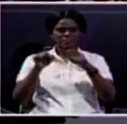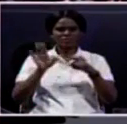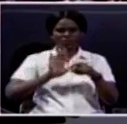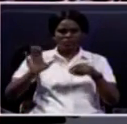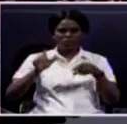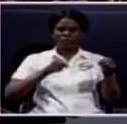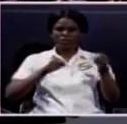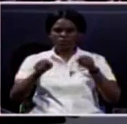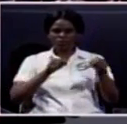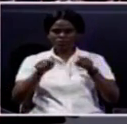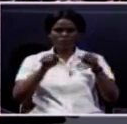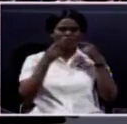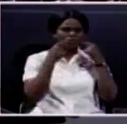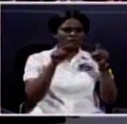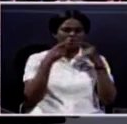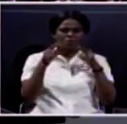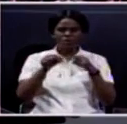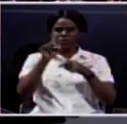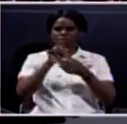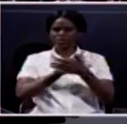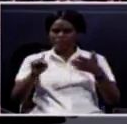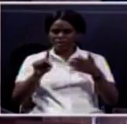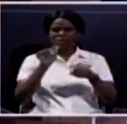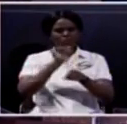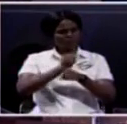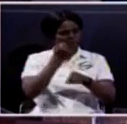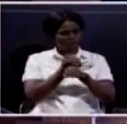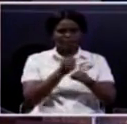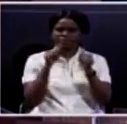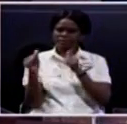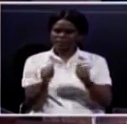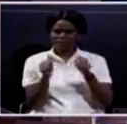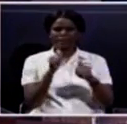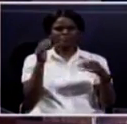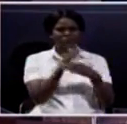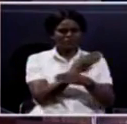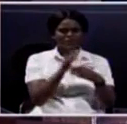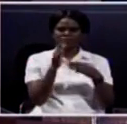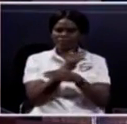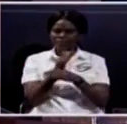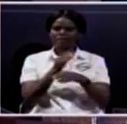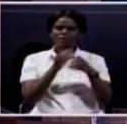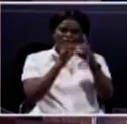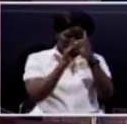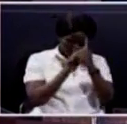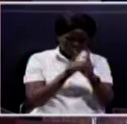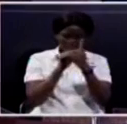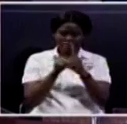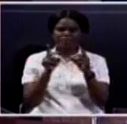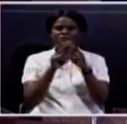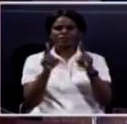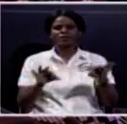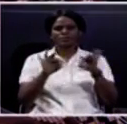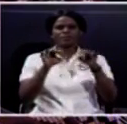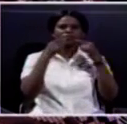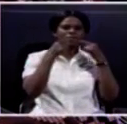you've announced as a ministry. In the last 1 week, you've been very active and very busy, making very important decisions and important announcements. One